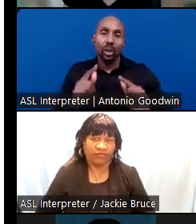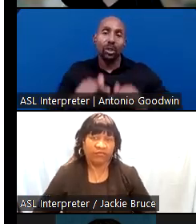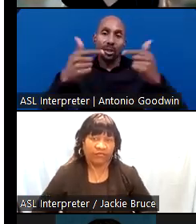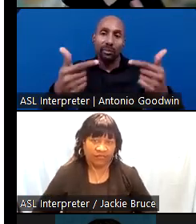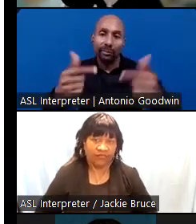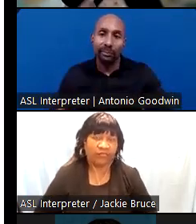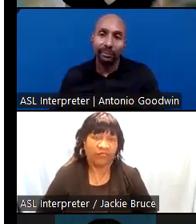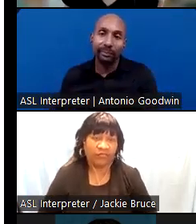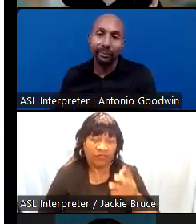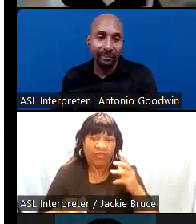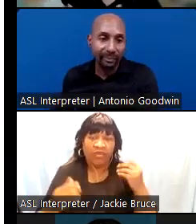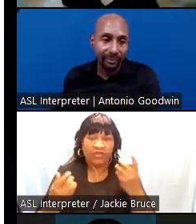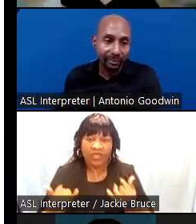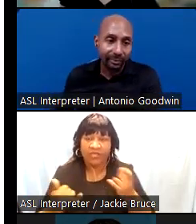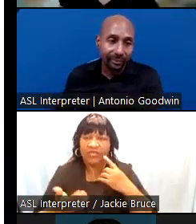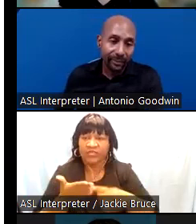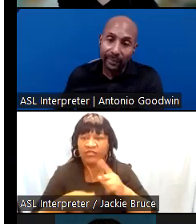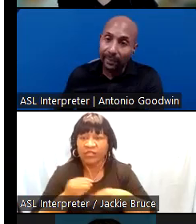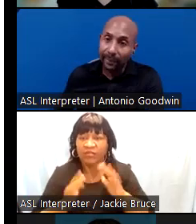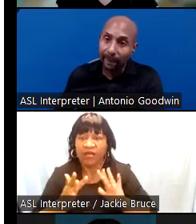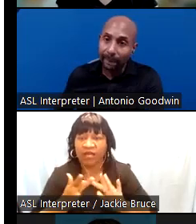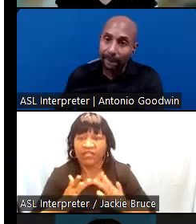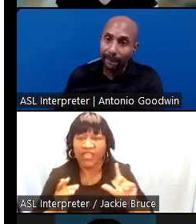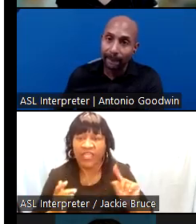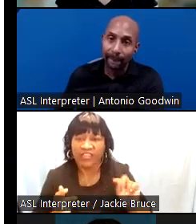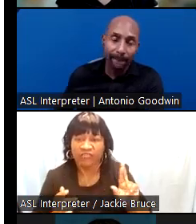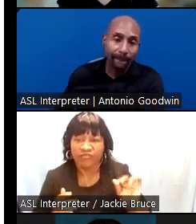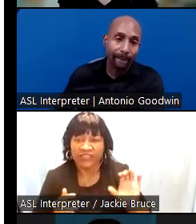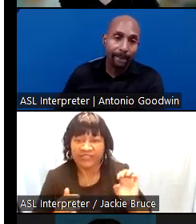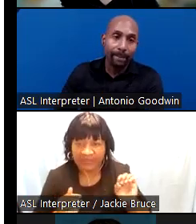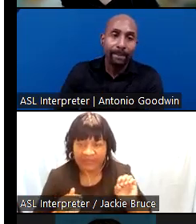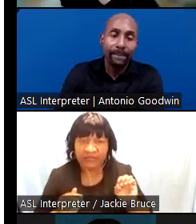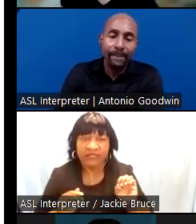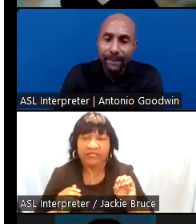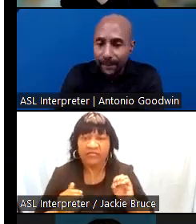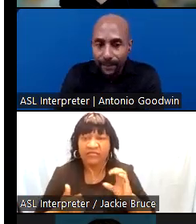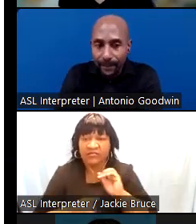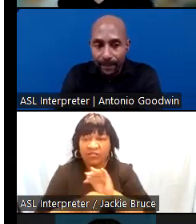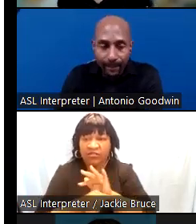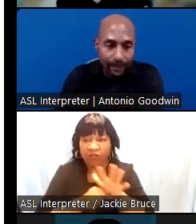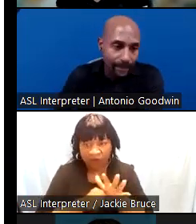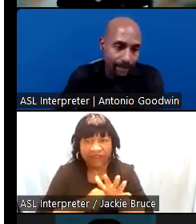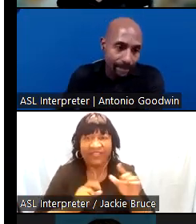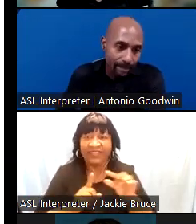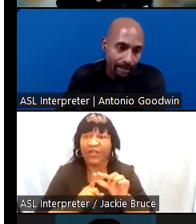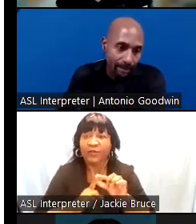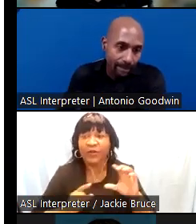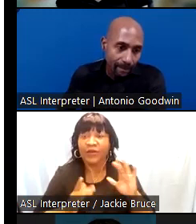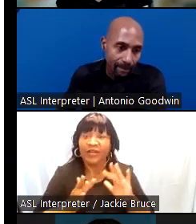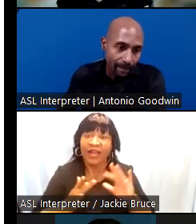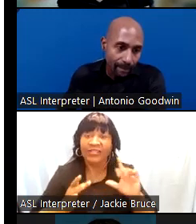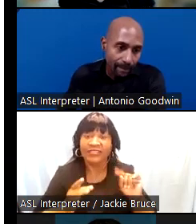there is contact tracing happening with monkeypox. COVID definitely made that term